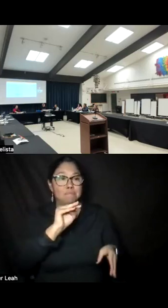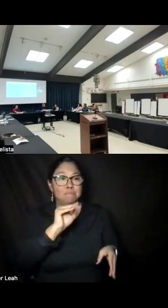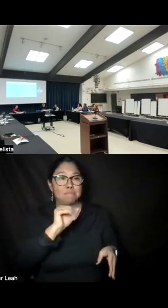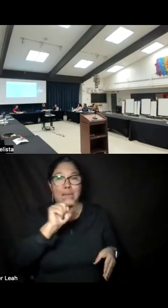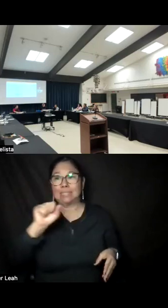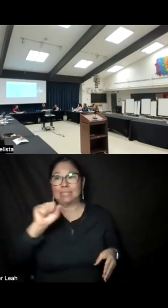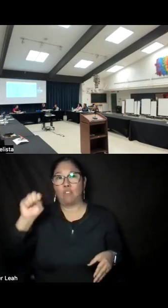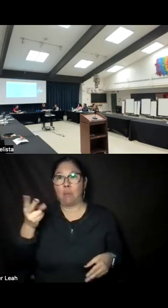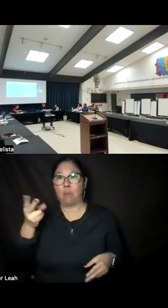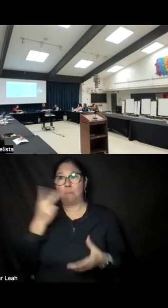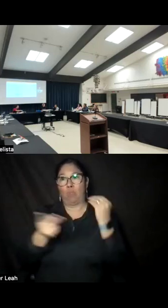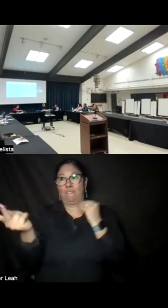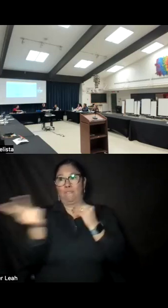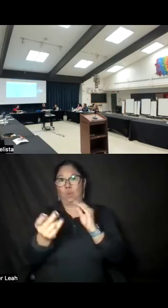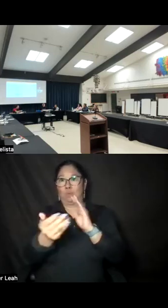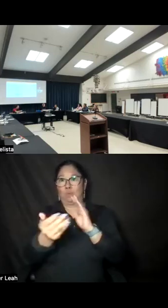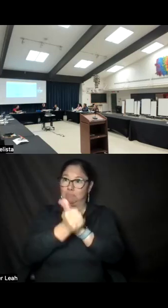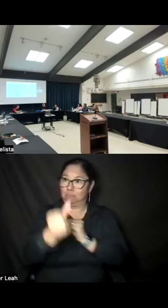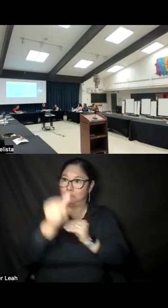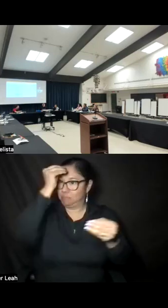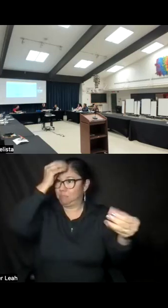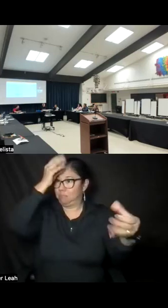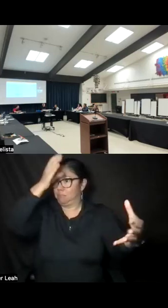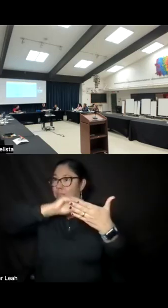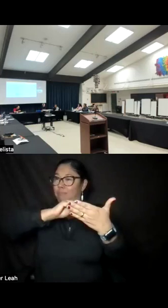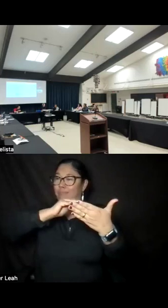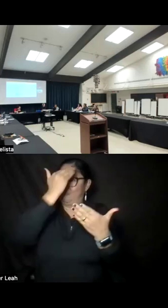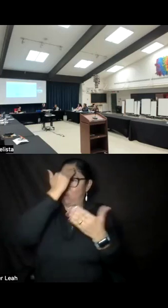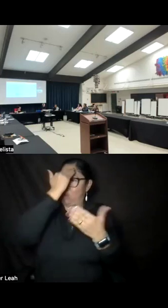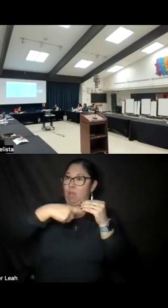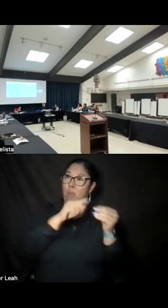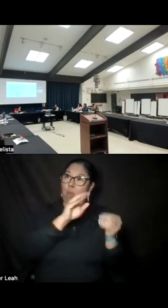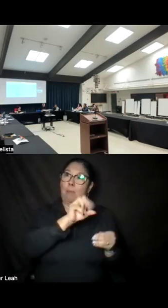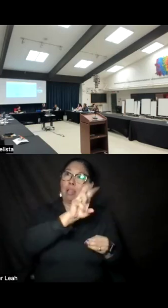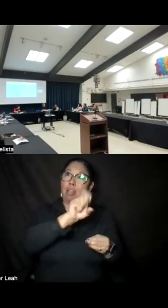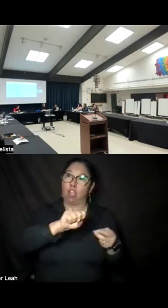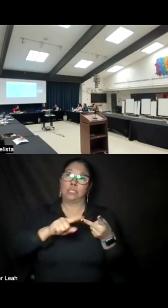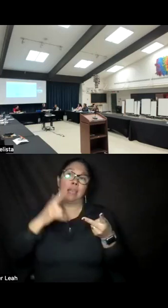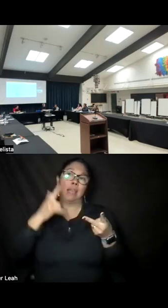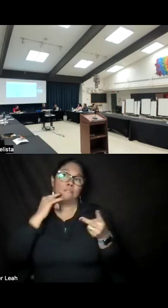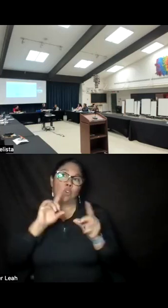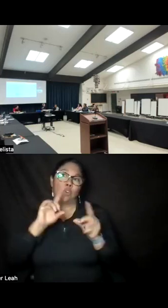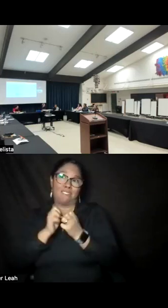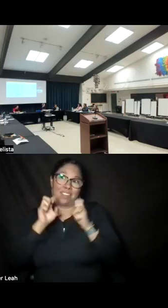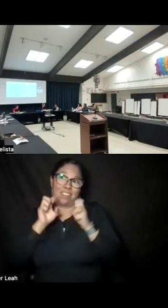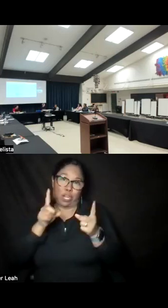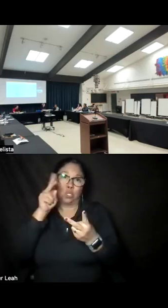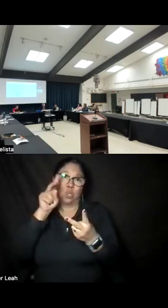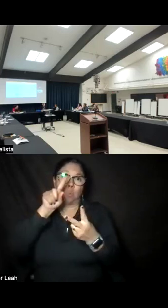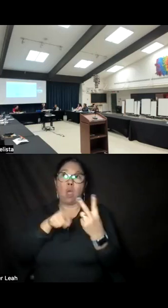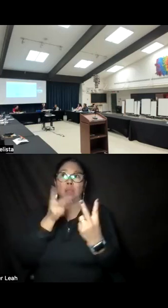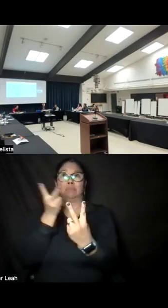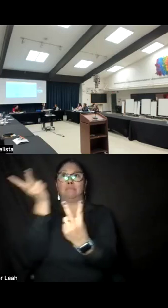particularly well-versed in our bylaws and the California Department of Education and what they have to say about